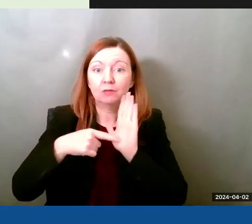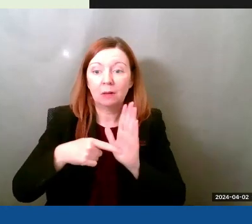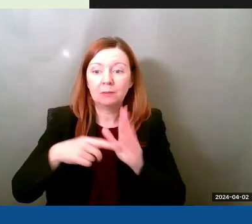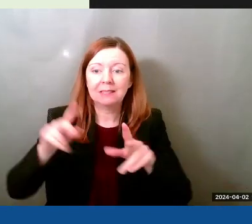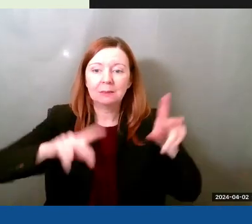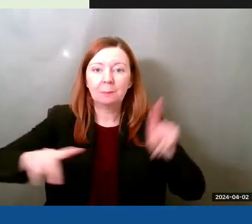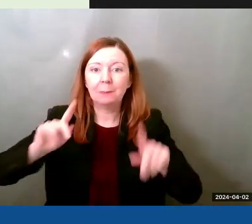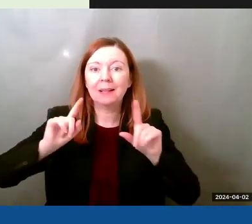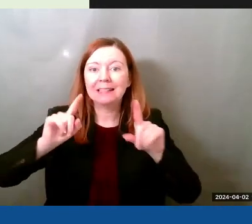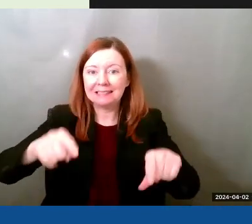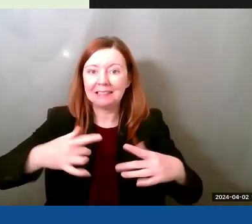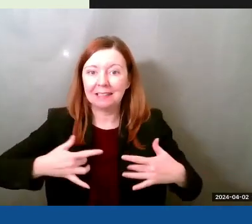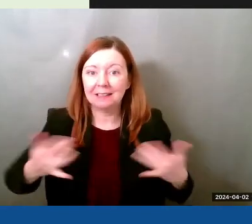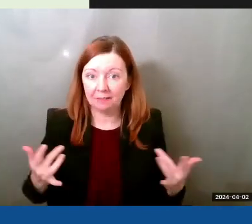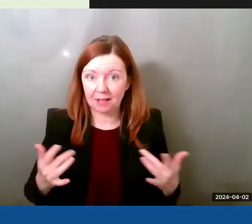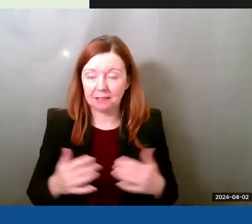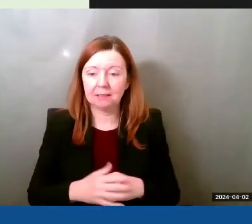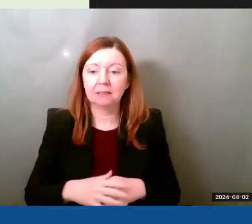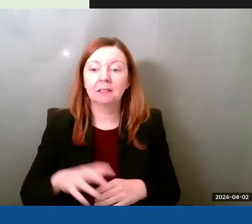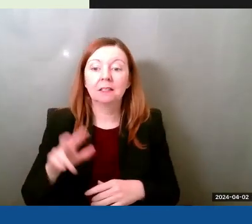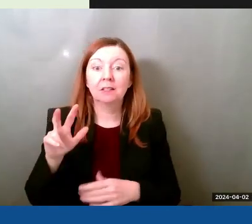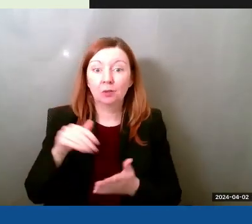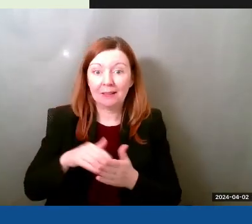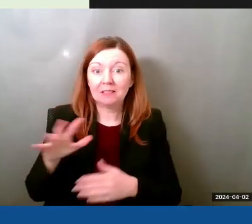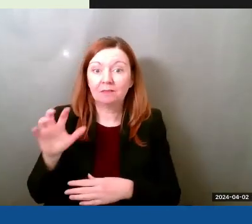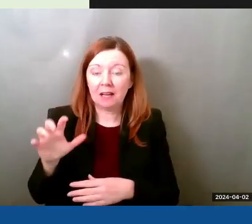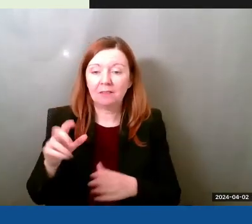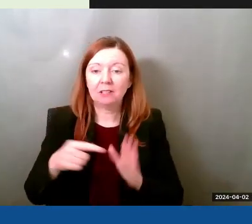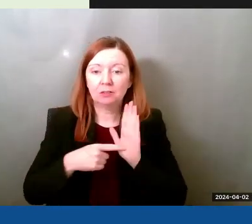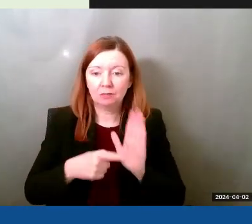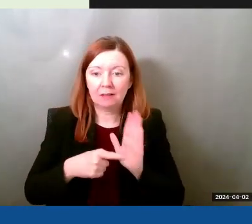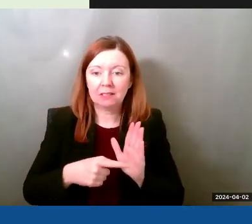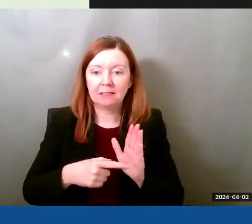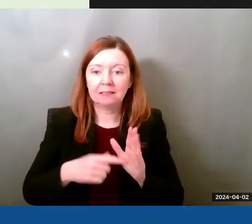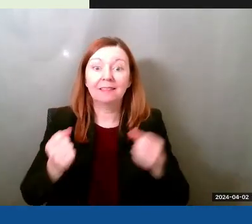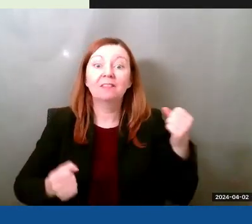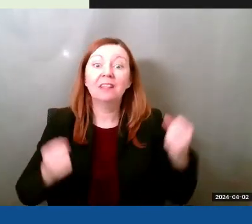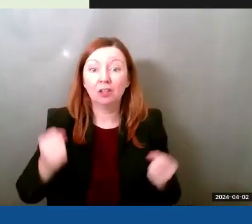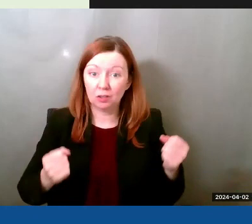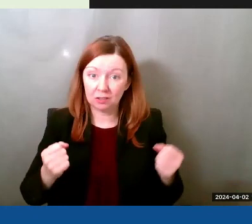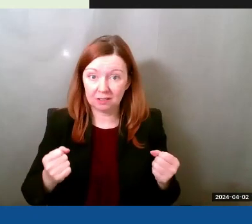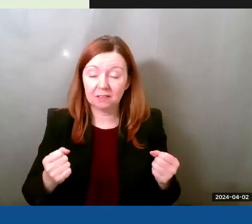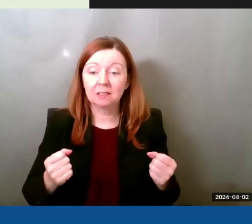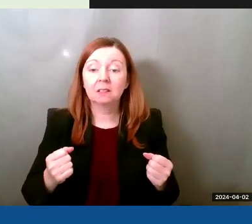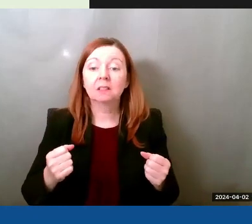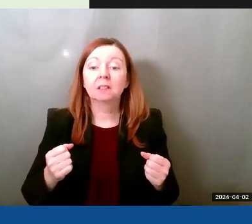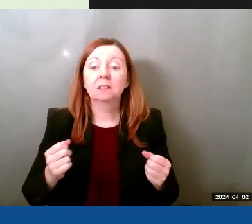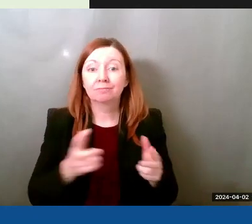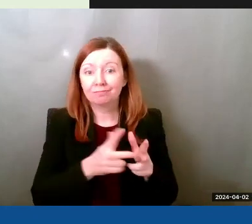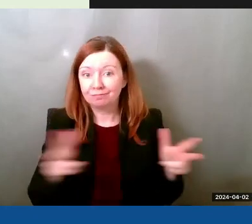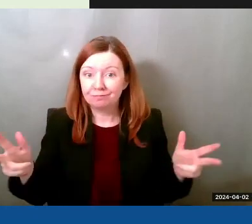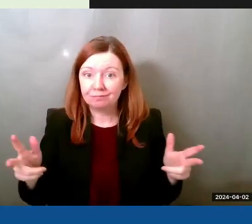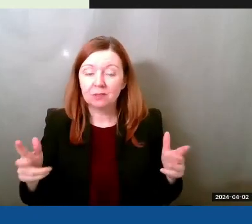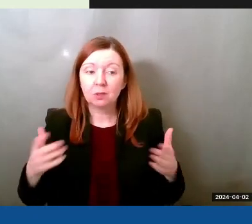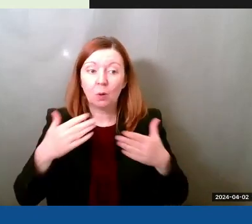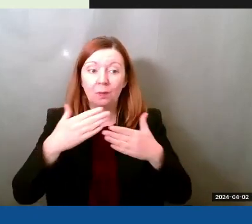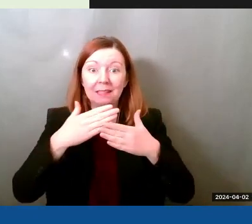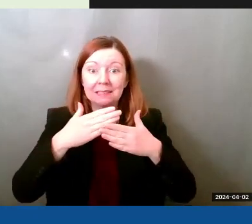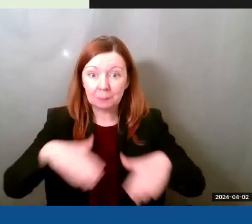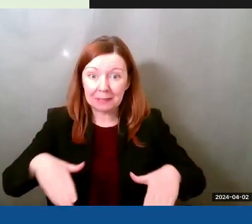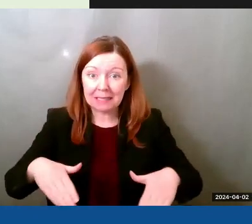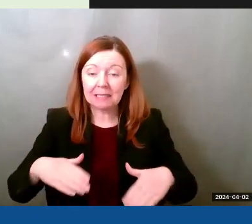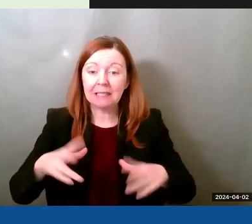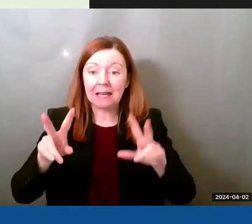people attending the event. 3,500 references the vehicles, right? So our modal split